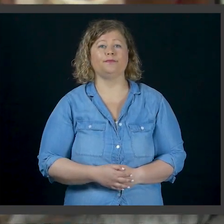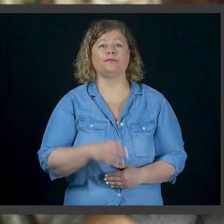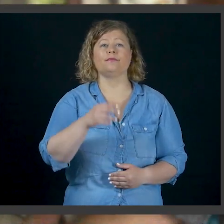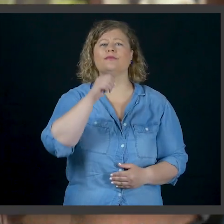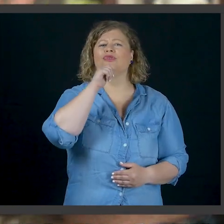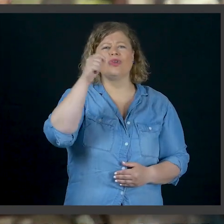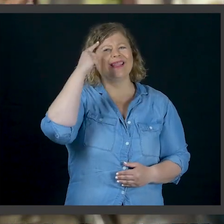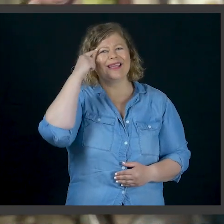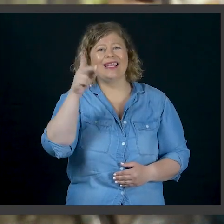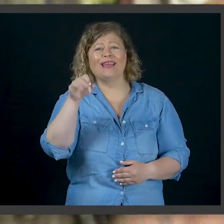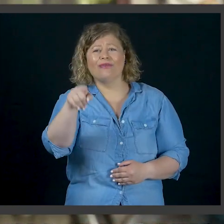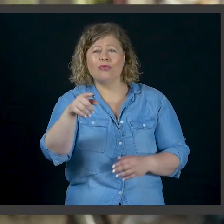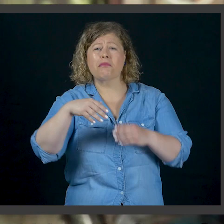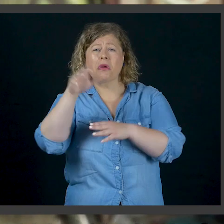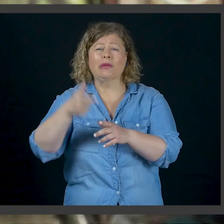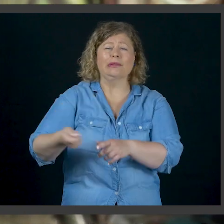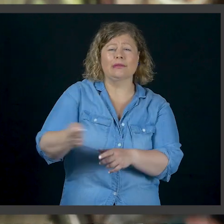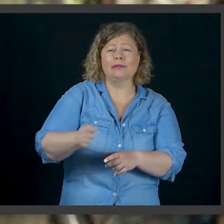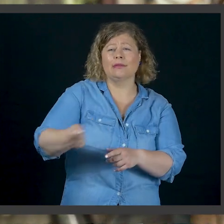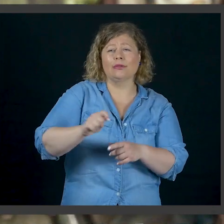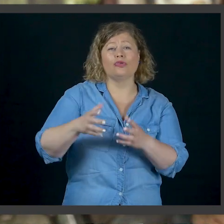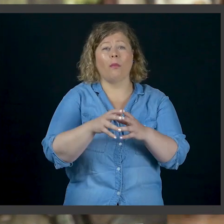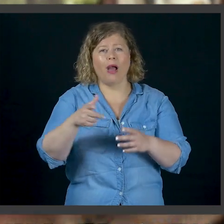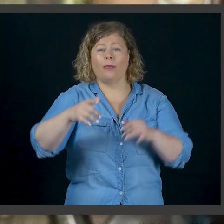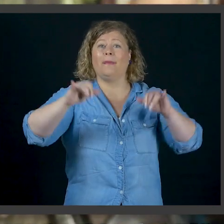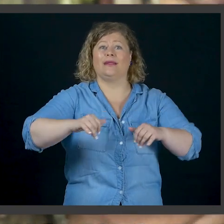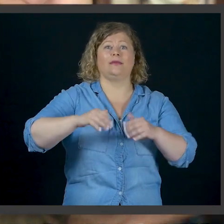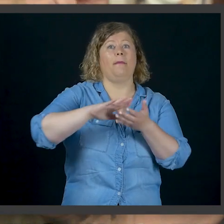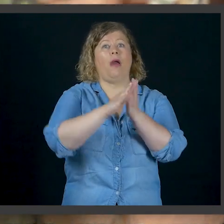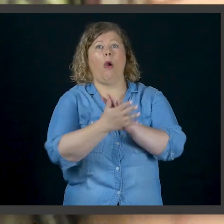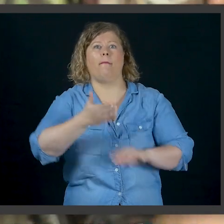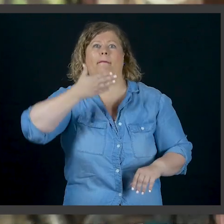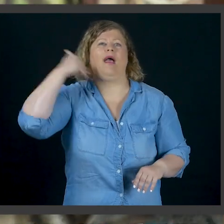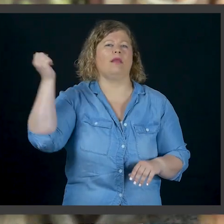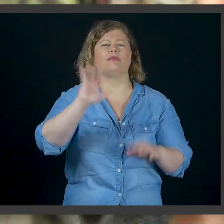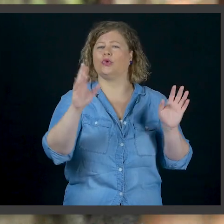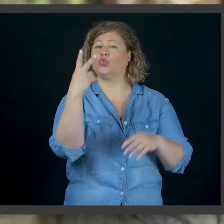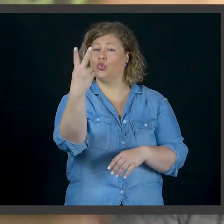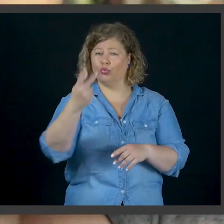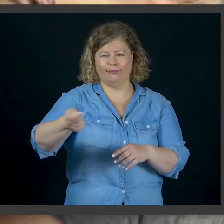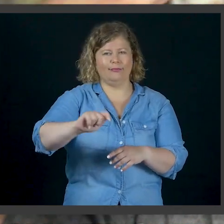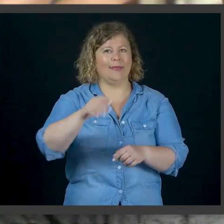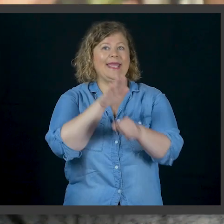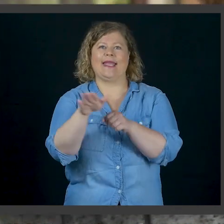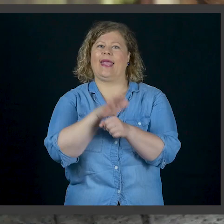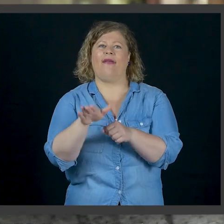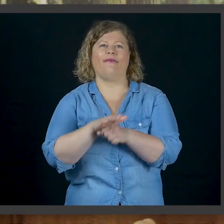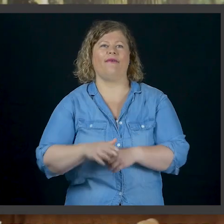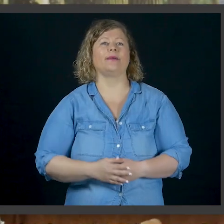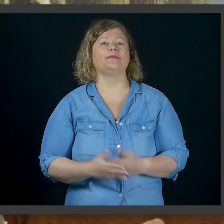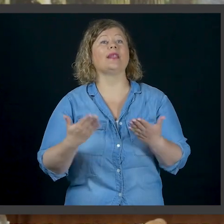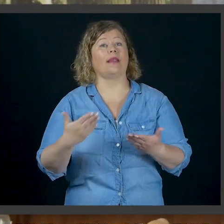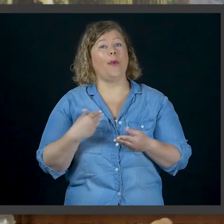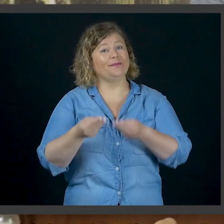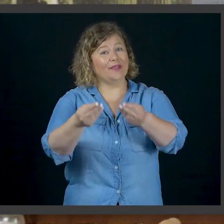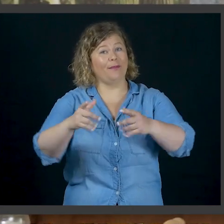Guys, do not think if you add more tomato sauce, your pizza will become better. 2 tablespoons is enough.